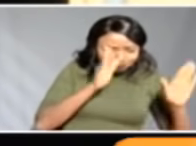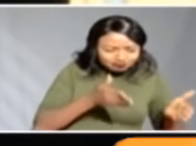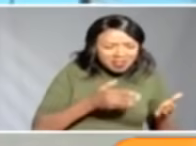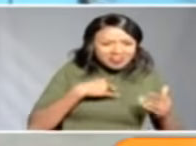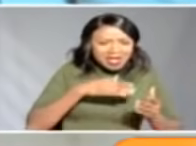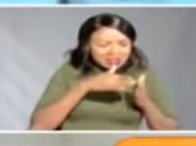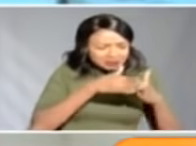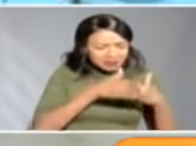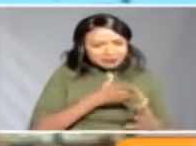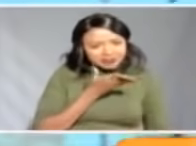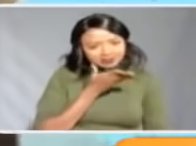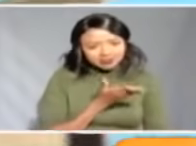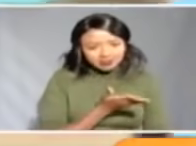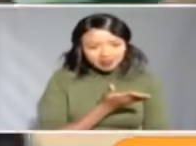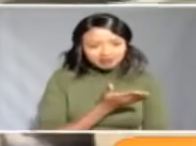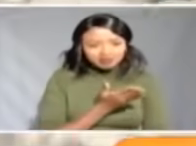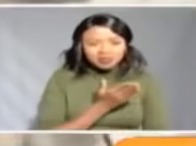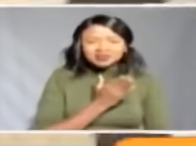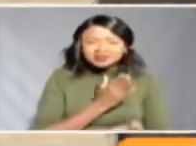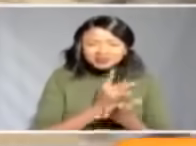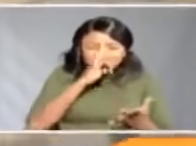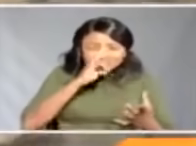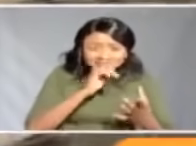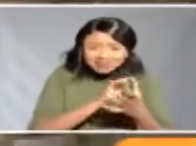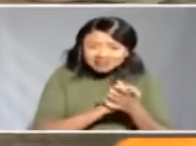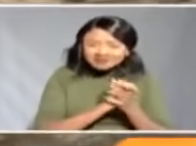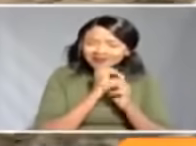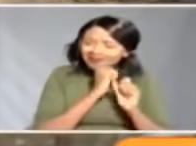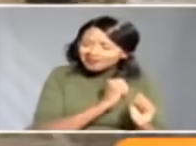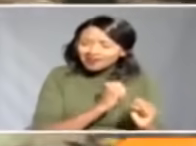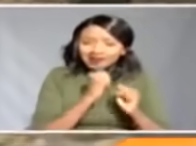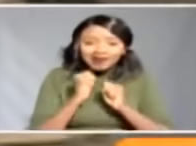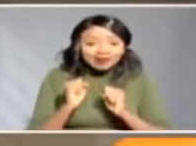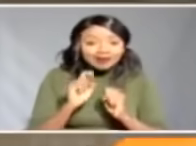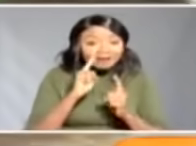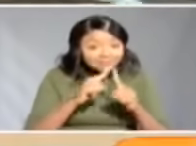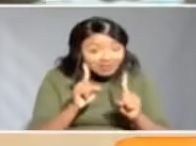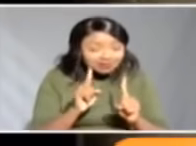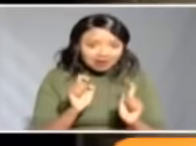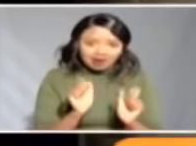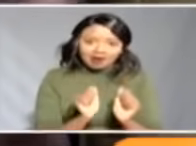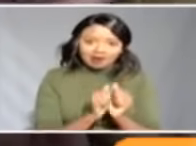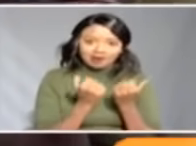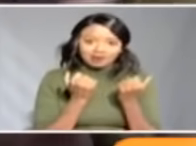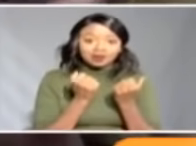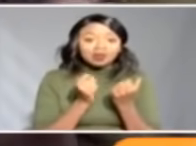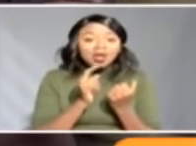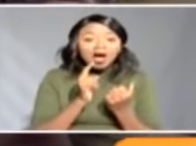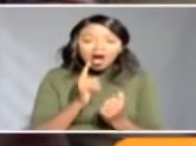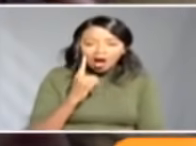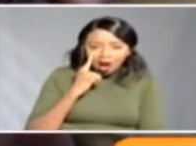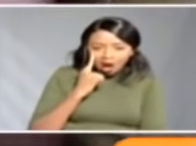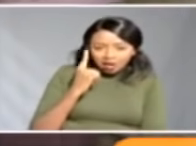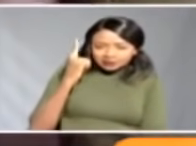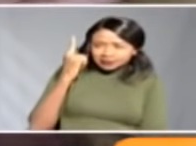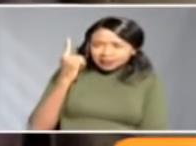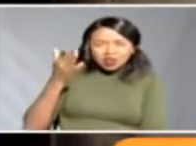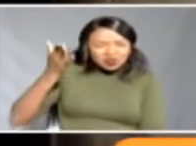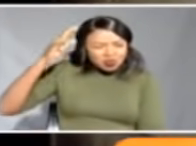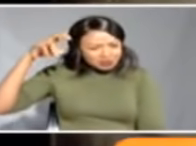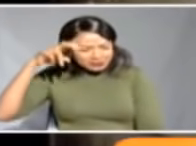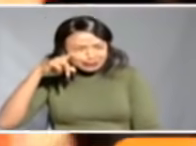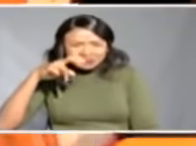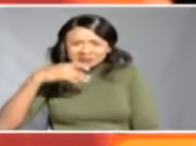mbaya. It is hard to believe, but it's happening. Mbele ya Mungu mwenyezi, hata